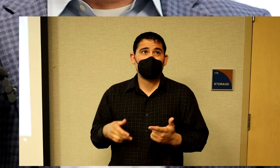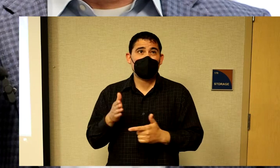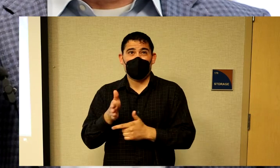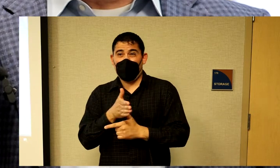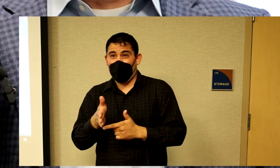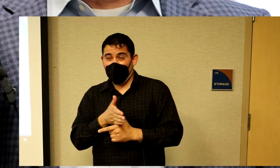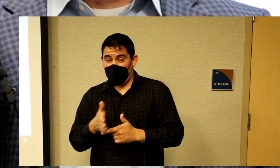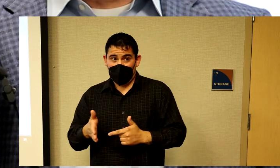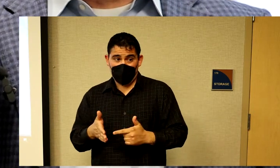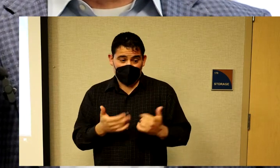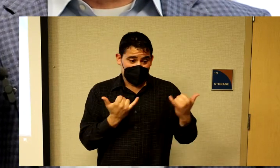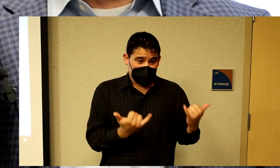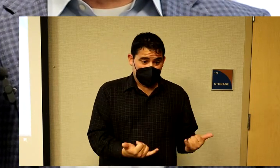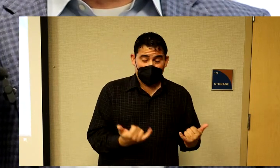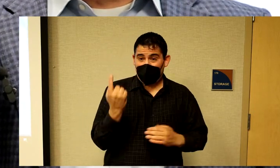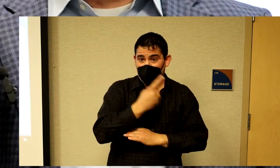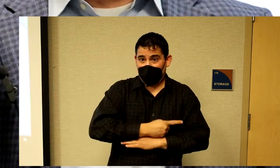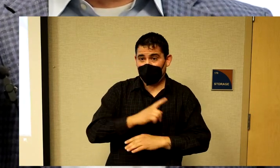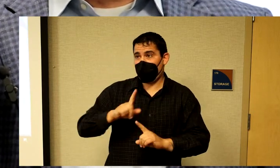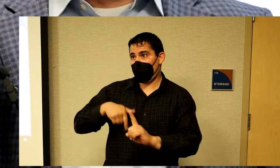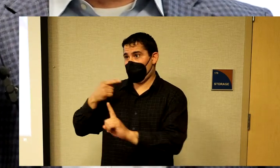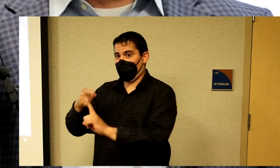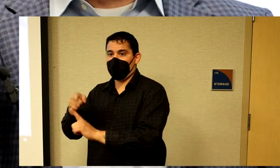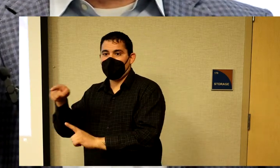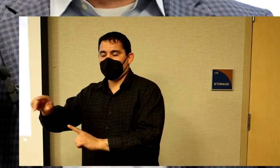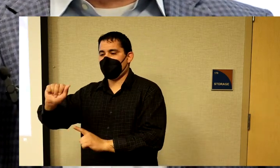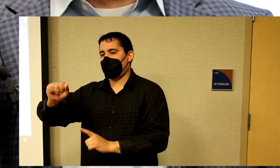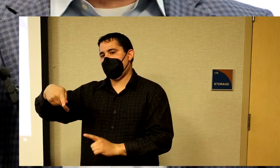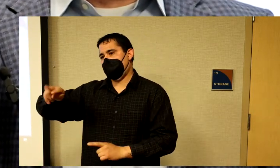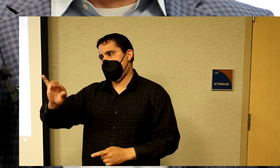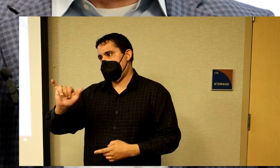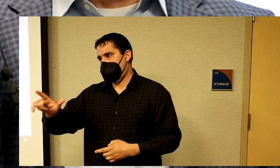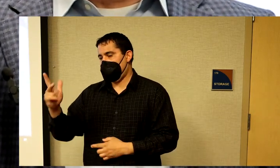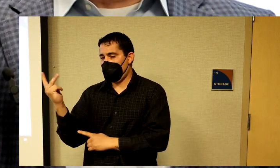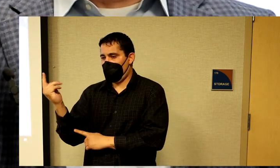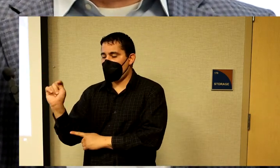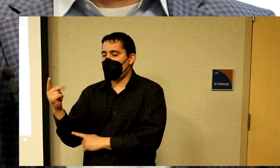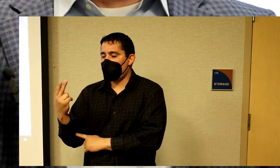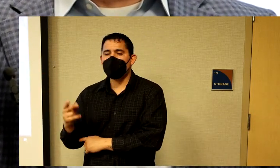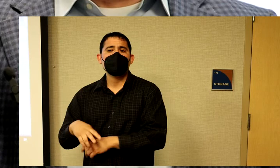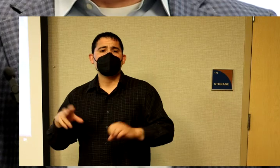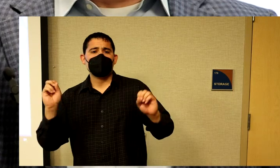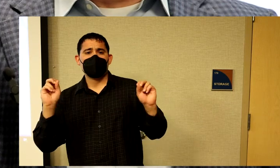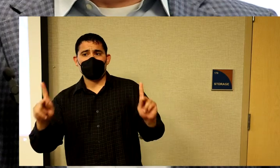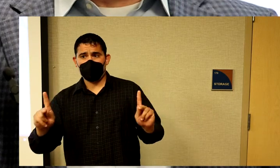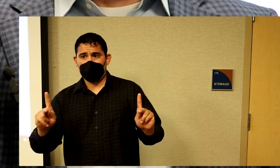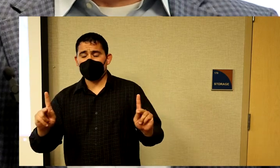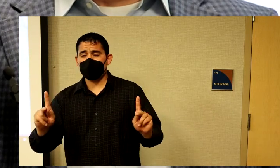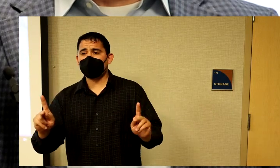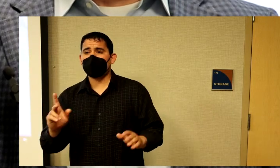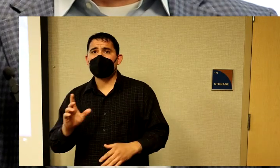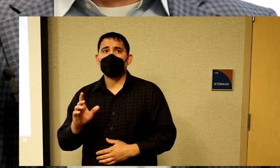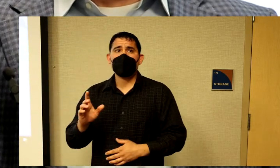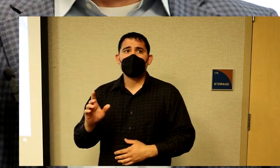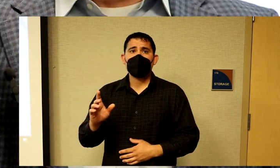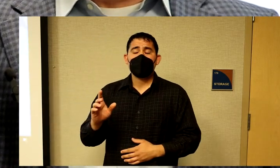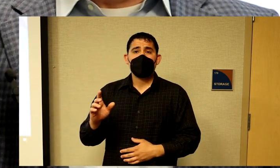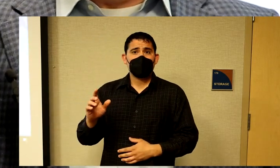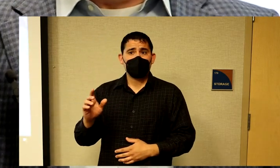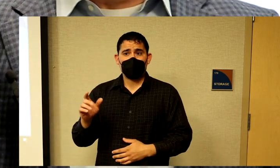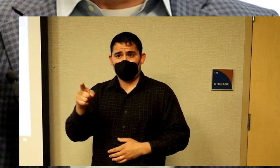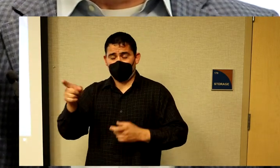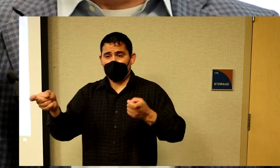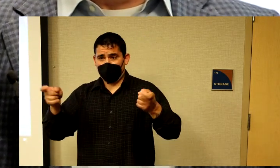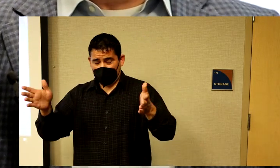and then, that becomes the map that we'll look at. So how about this, Mr. Chairman? If we commit to the idea that we can make